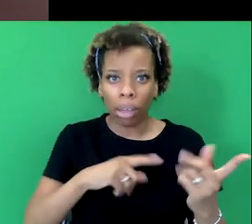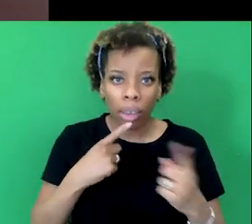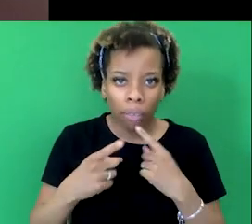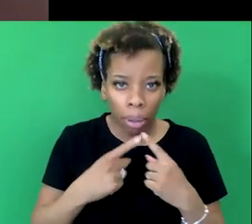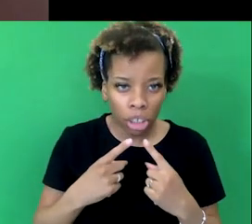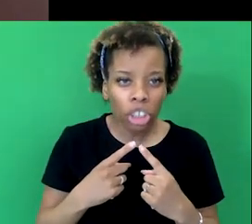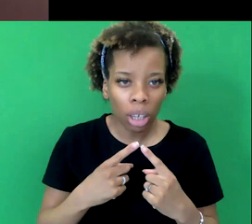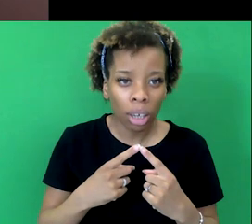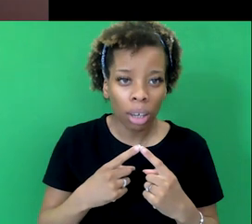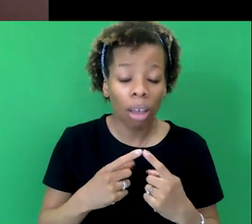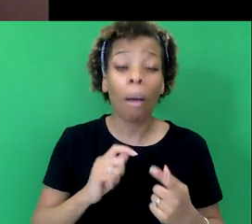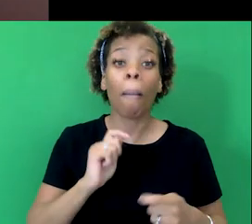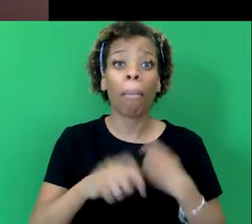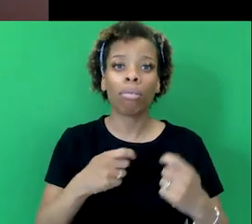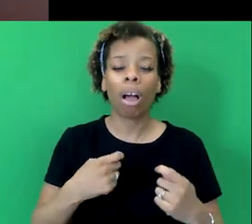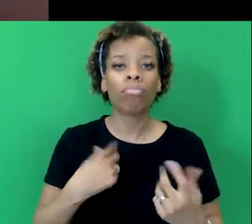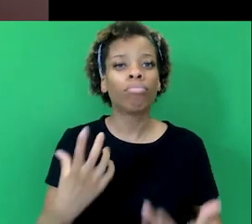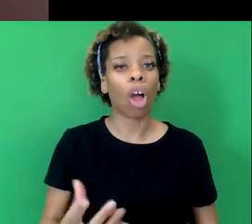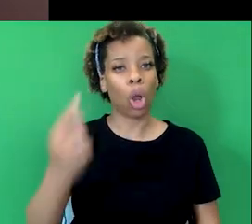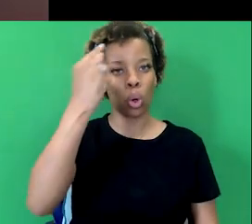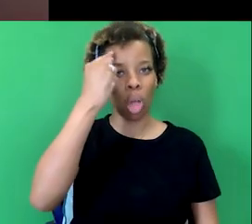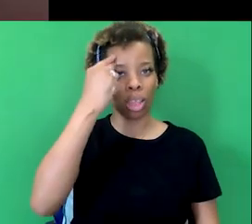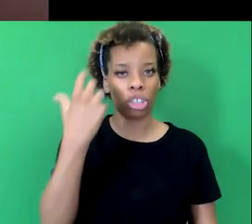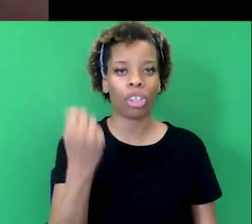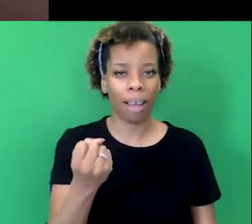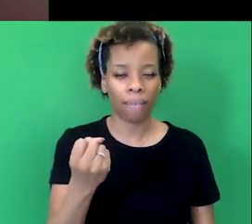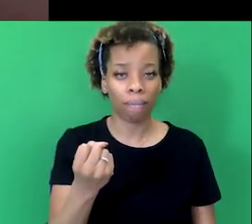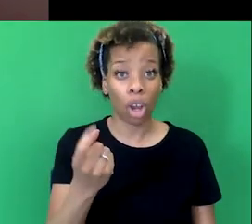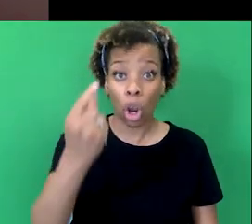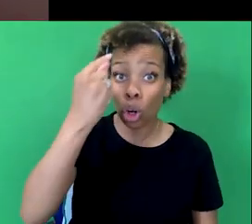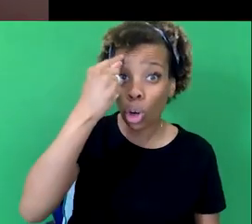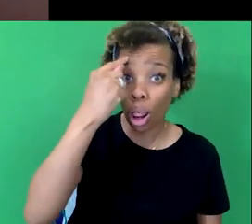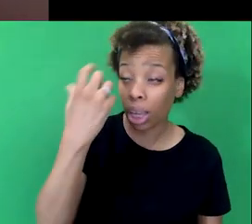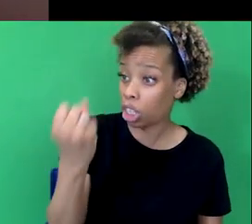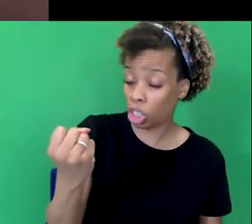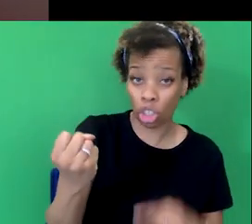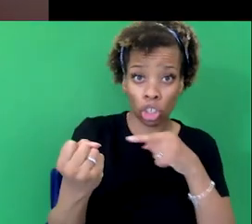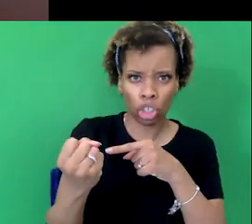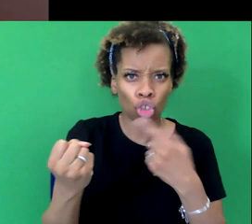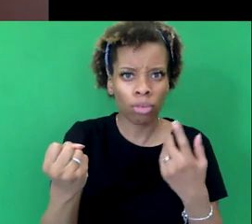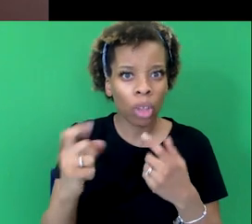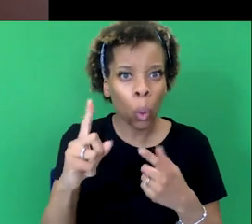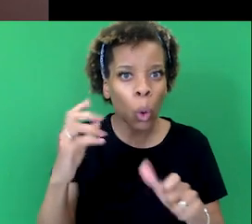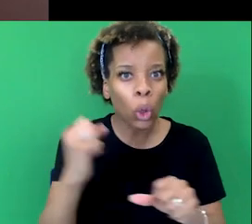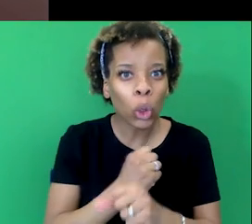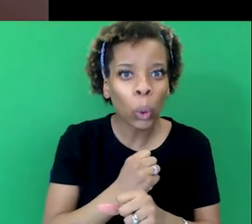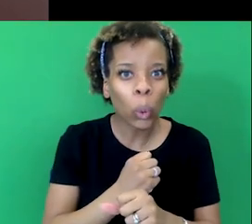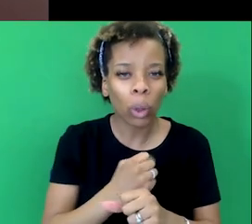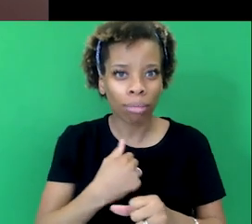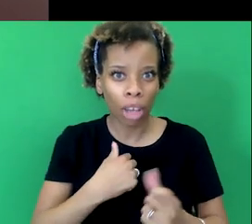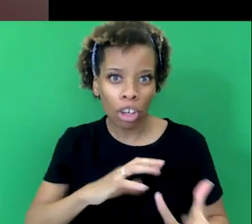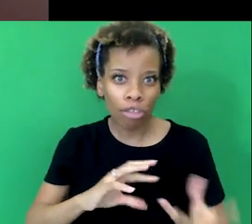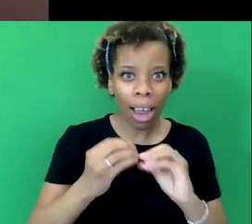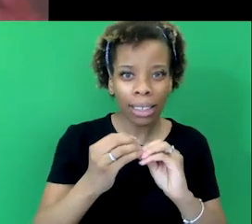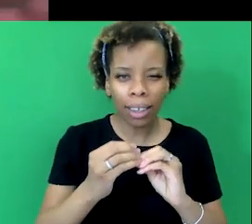and then therefore you're in a position of knowledge. Mm. And then it's up to you what you do with it, you know, because you're the creatives. This is,